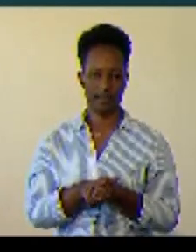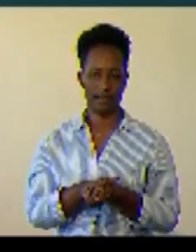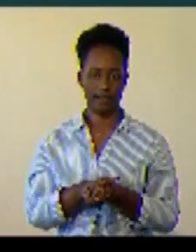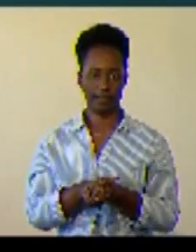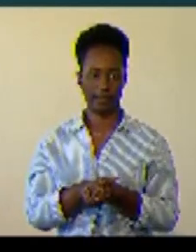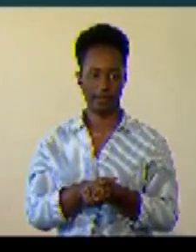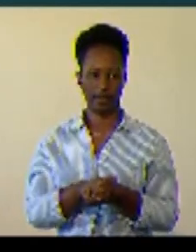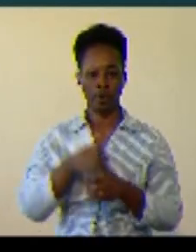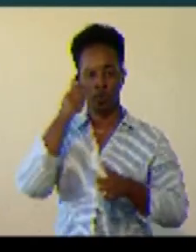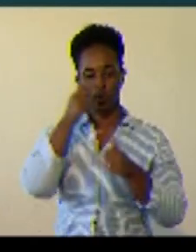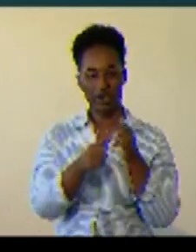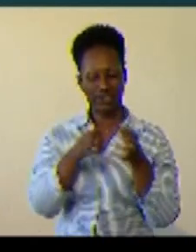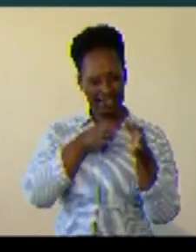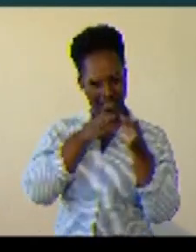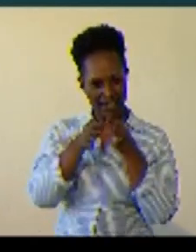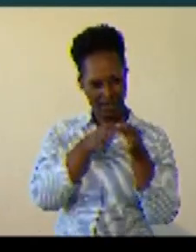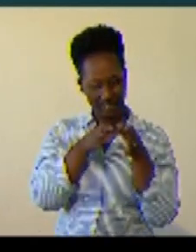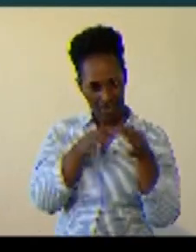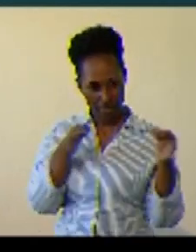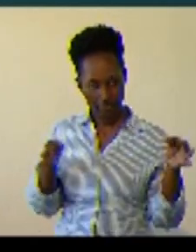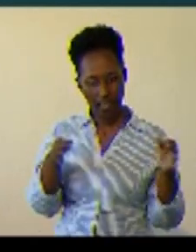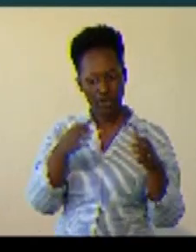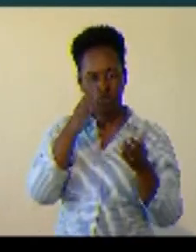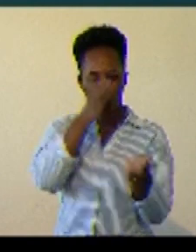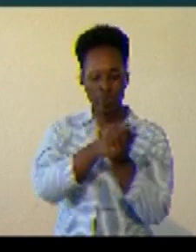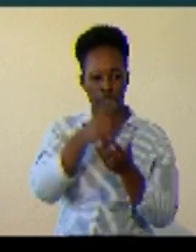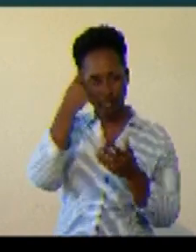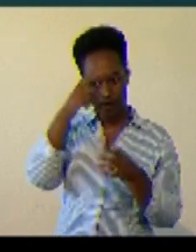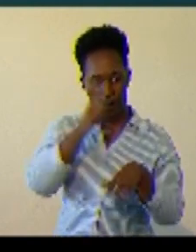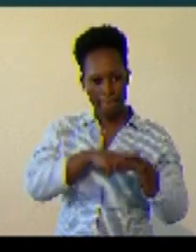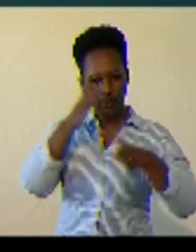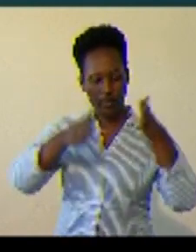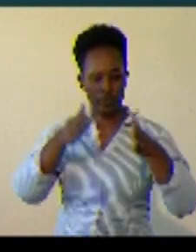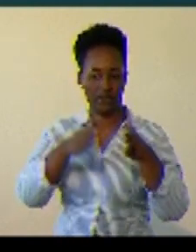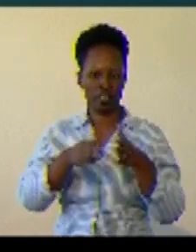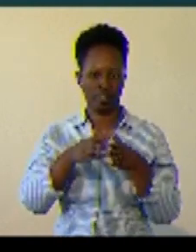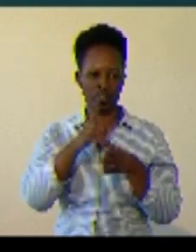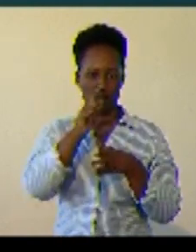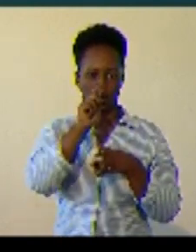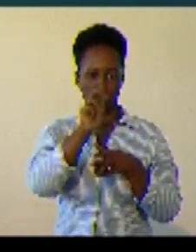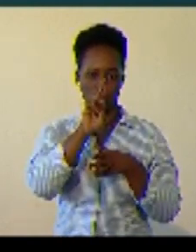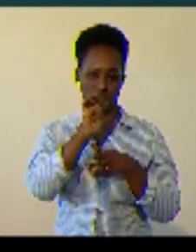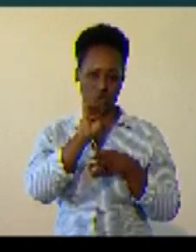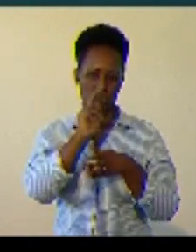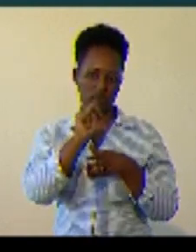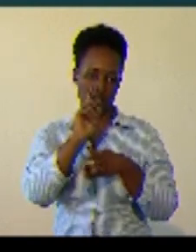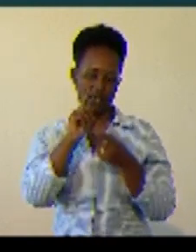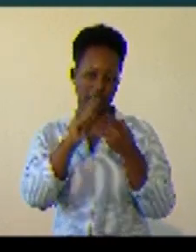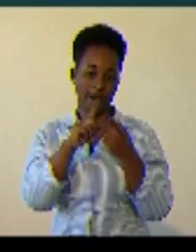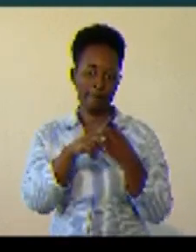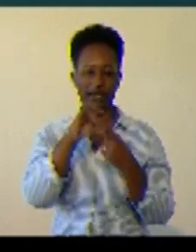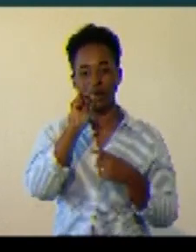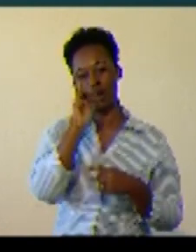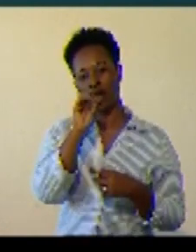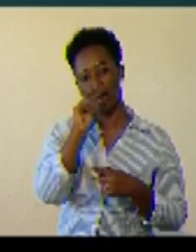Which statement is correct for a periodic trend? A, ionization energy increases from